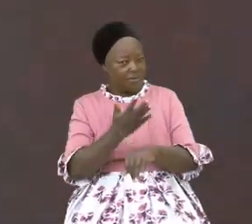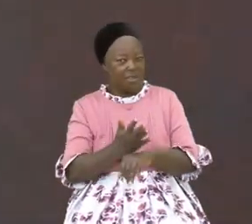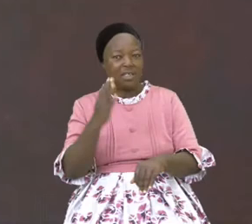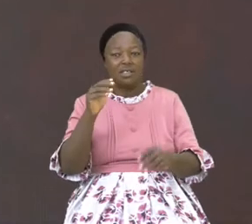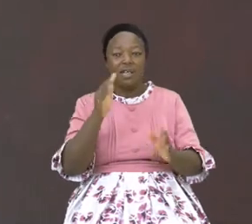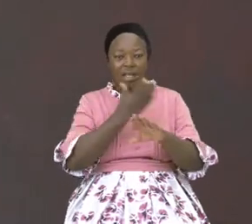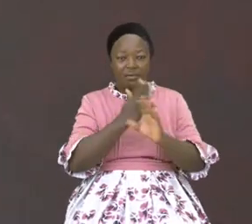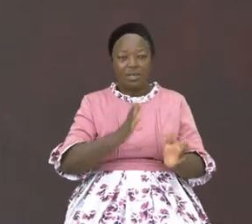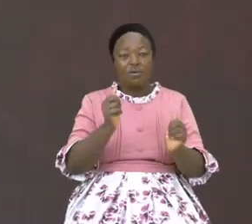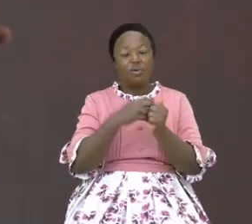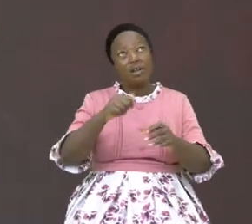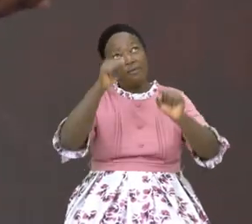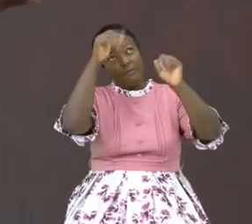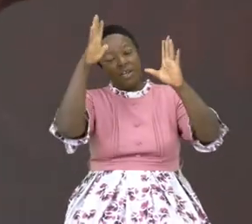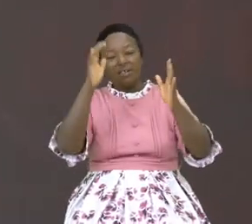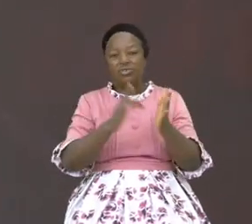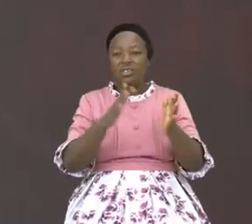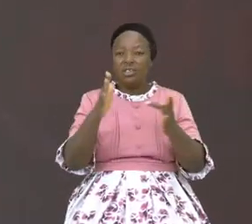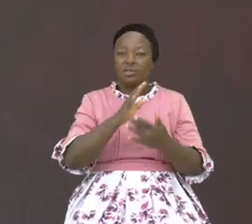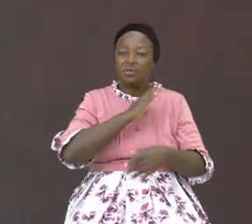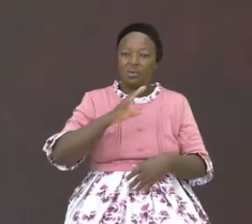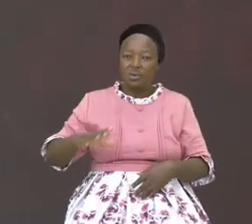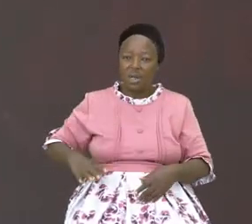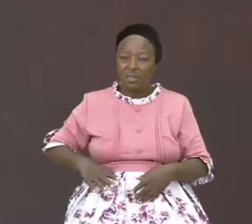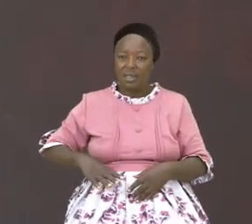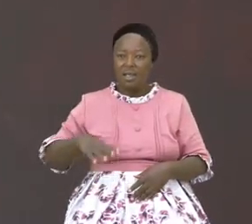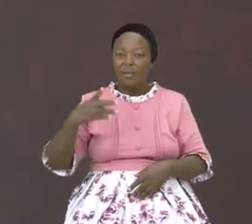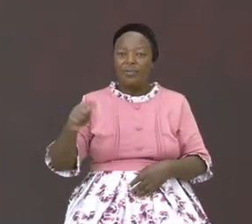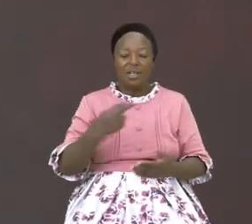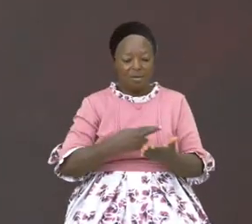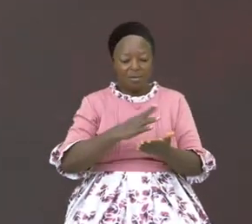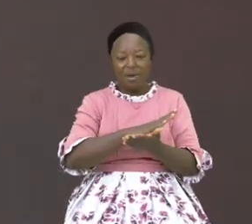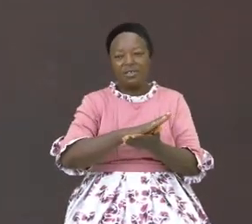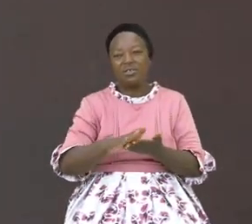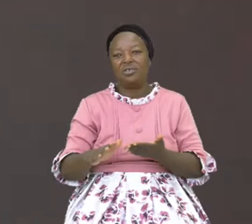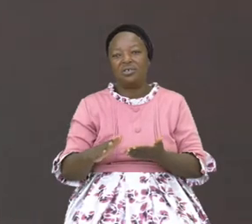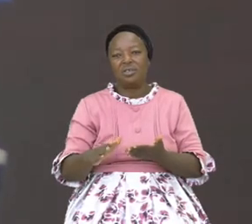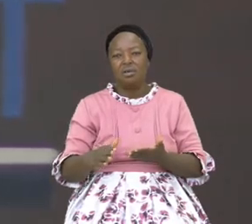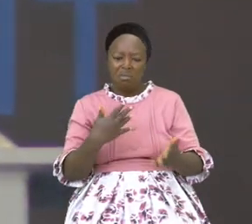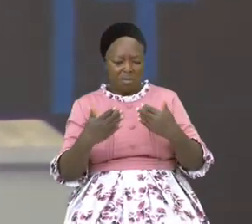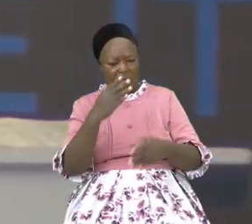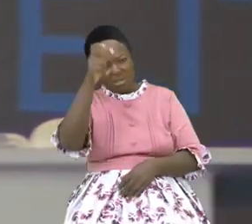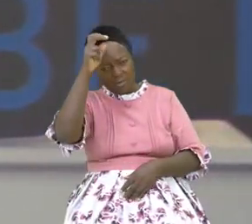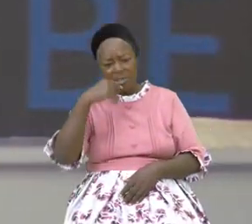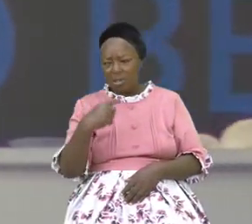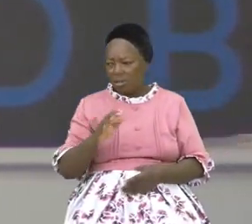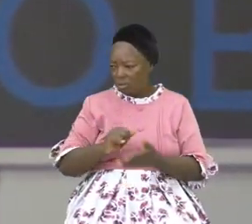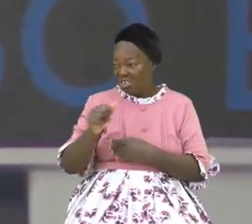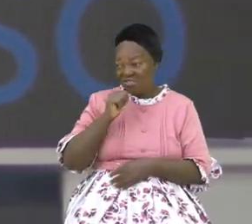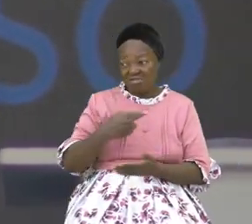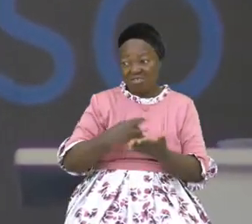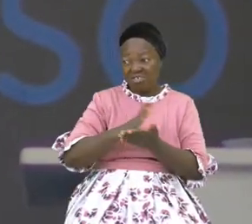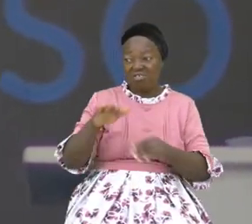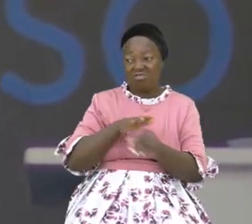the Father, Jesus Christ, the righteous. Maybe Satan will say, you are not righteous enough, you